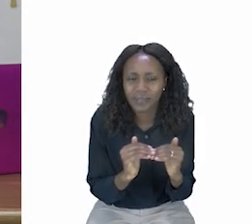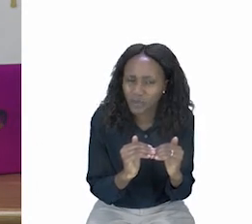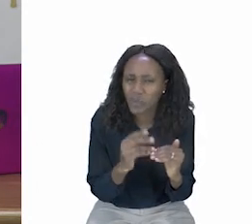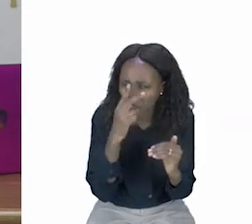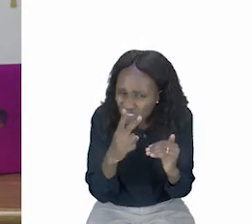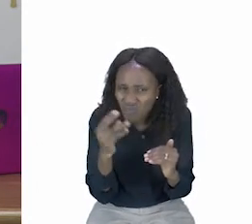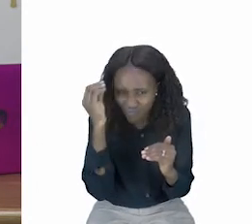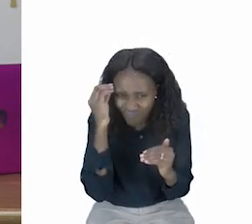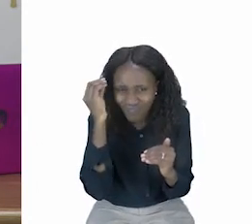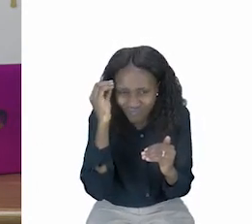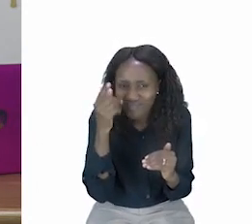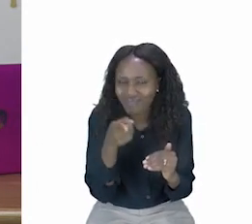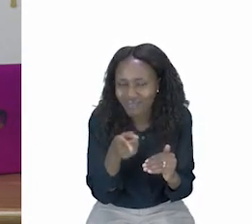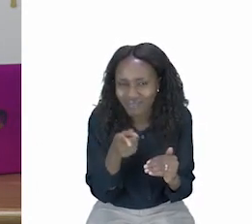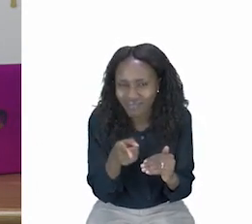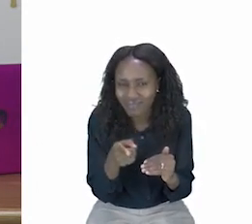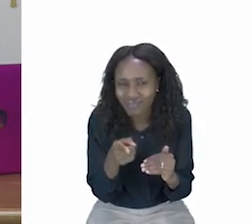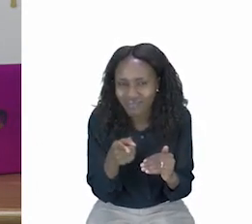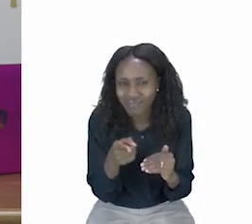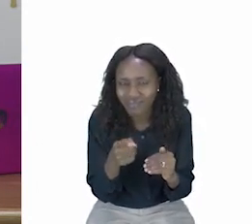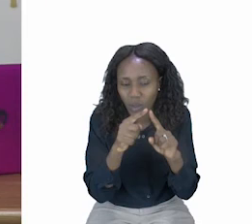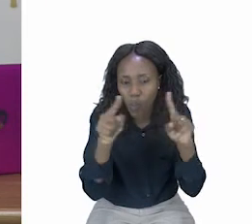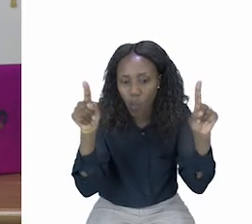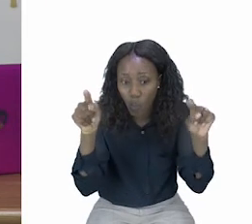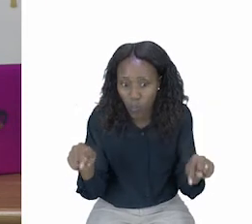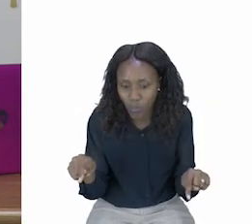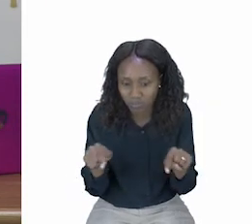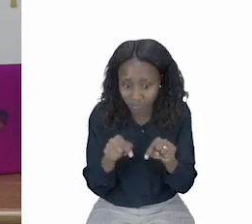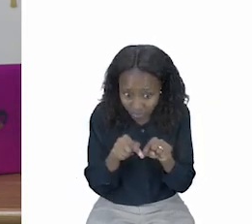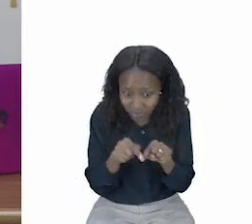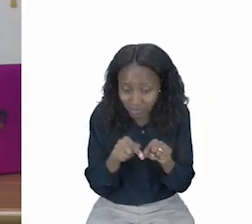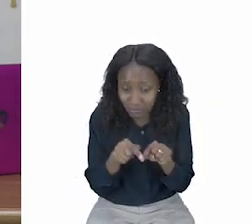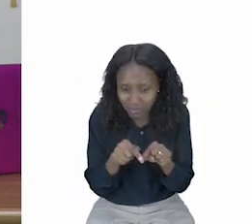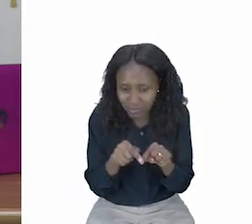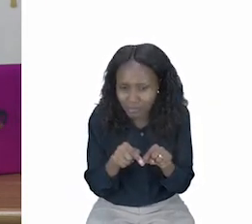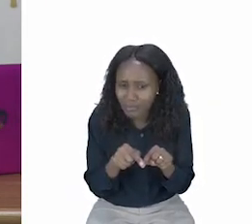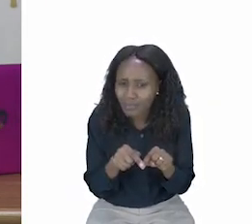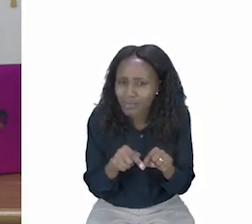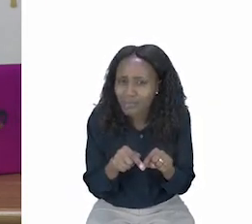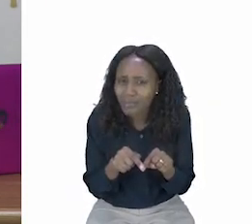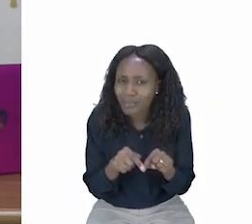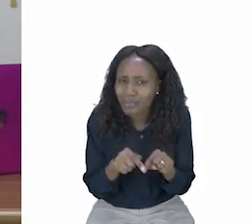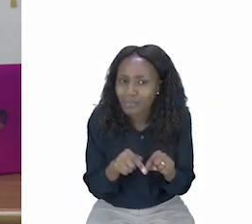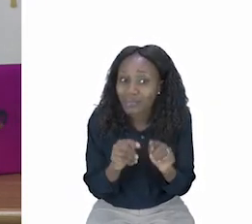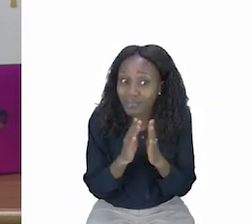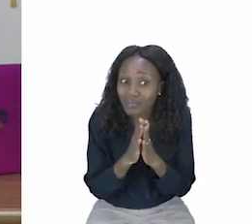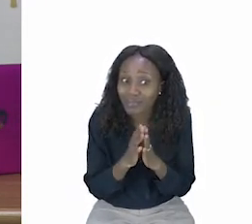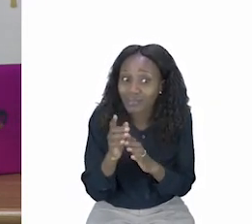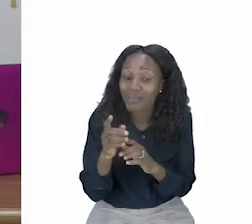see and know. This is a square. Everybody, let's say